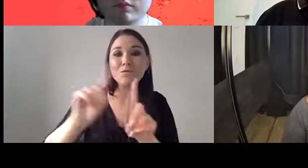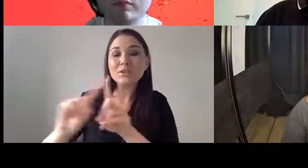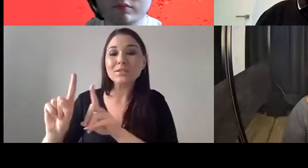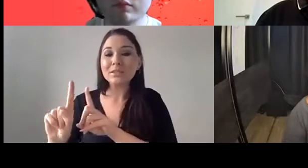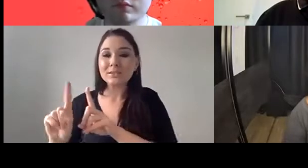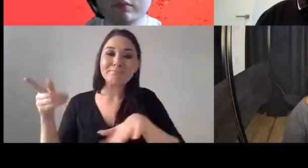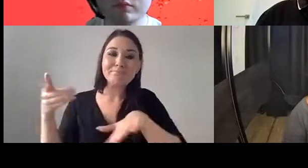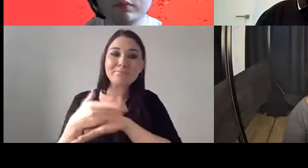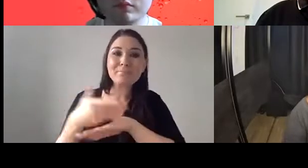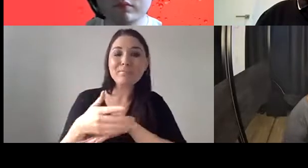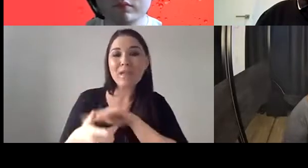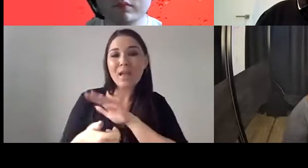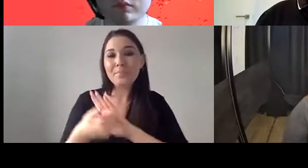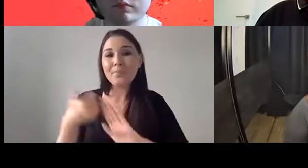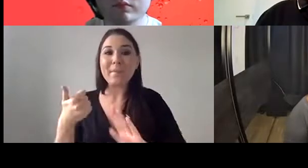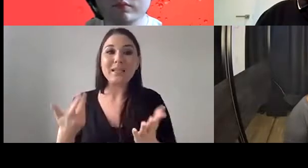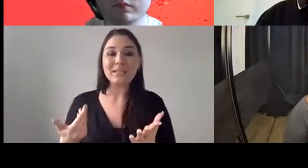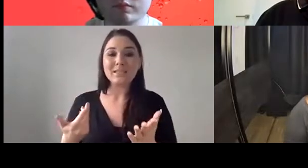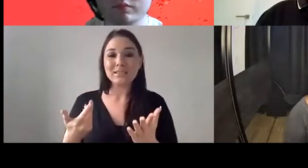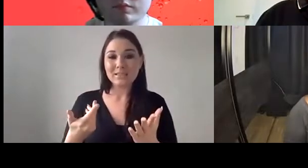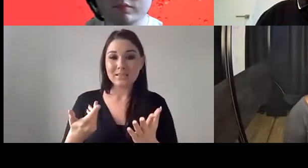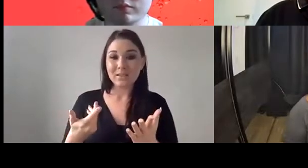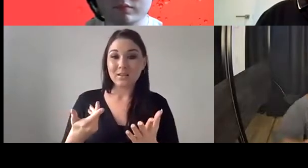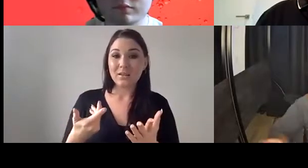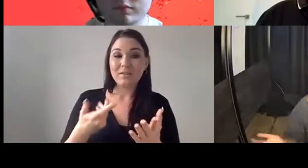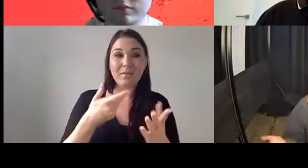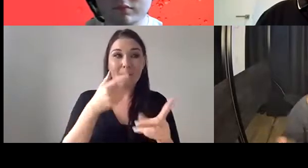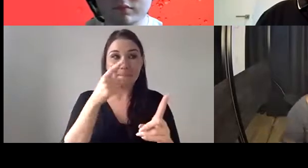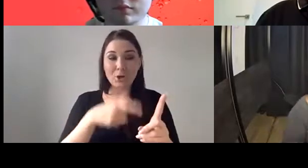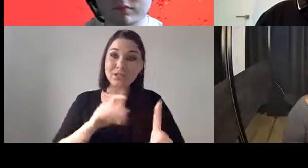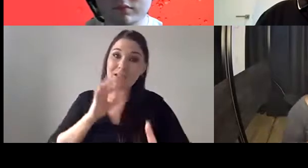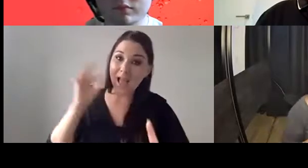not question every time someone is asking for an adaptation, and just